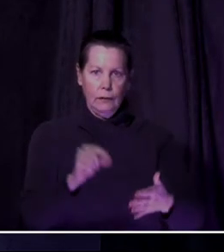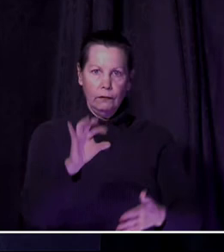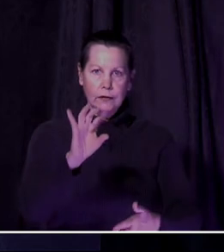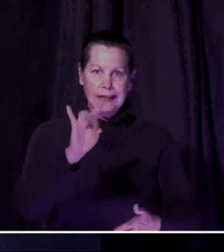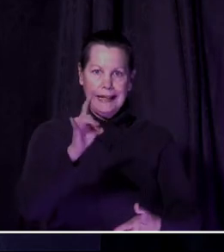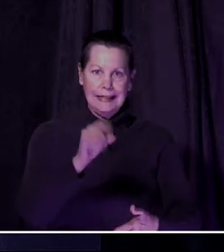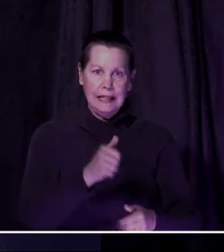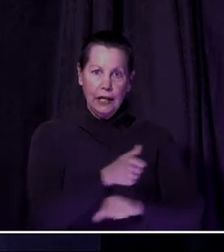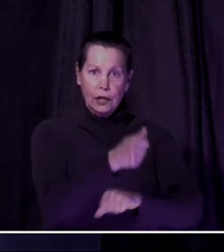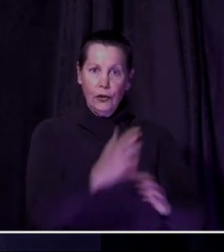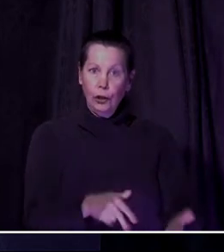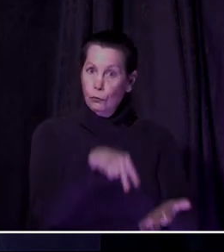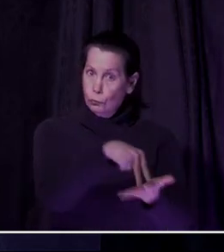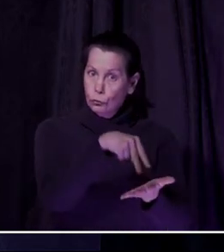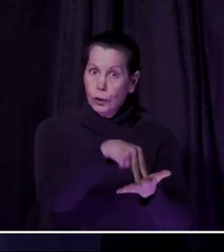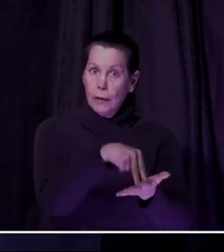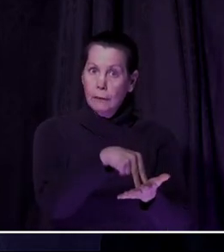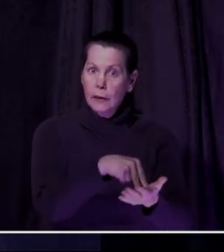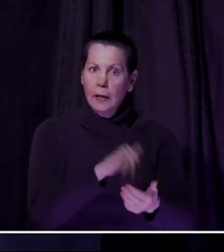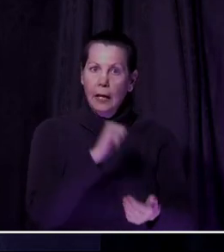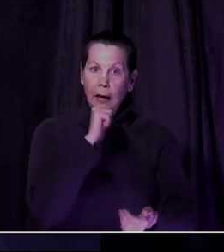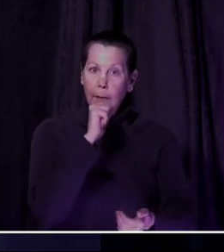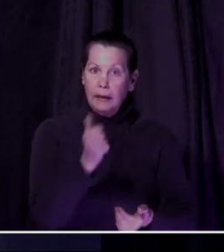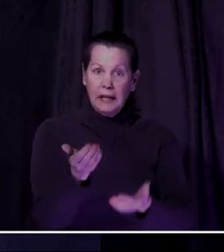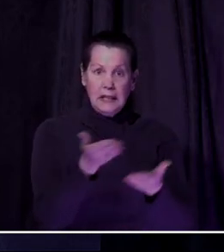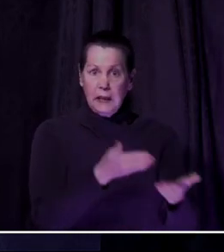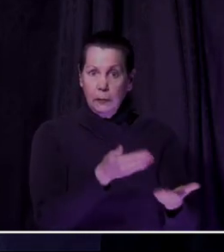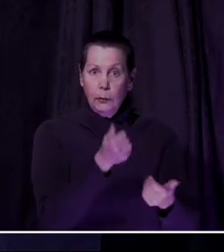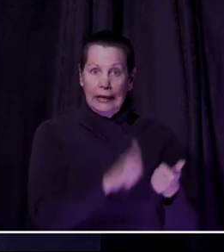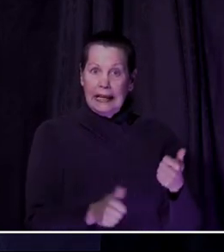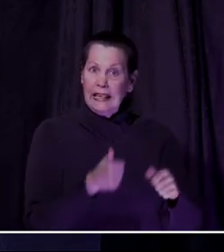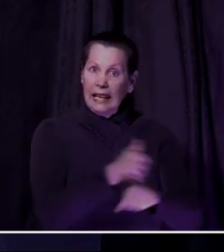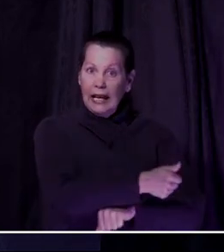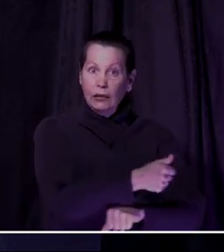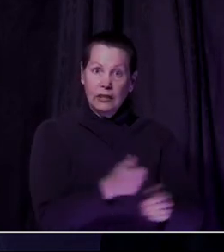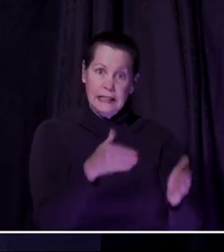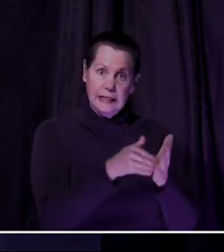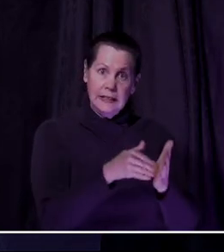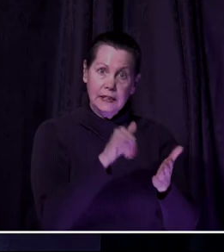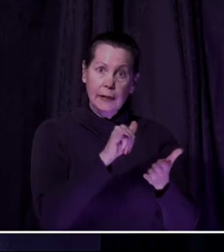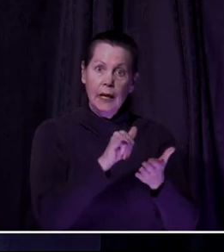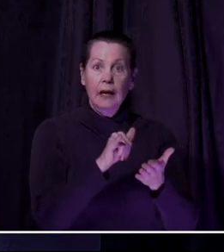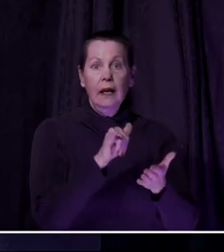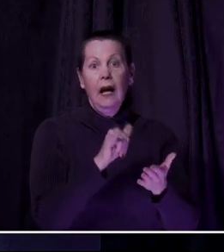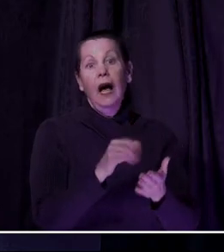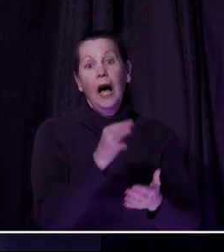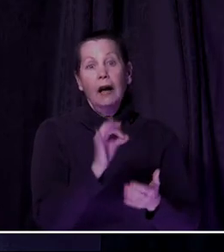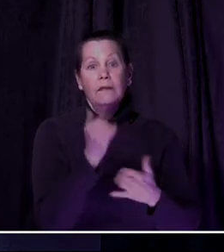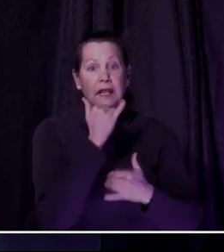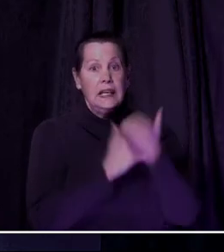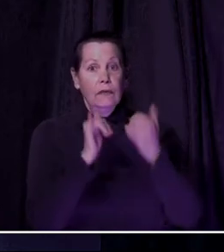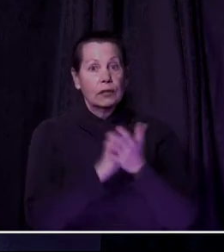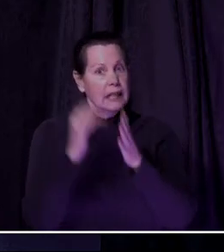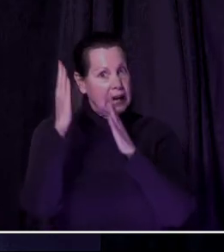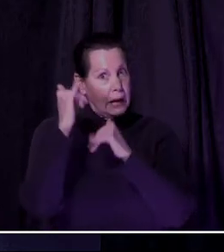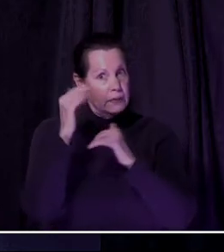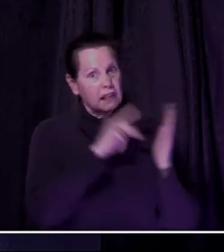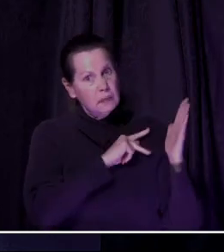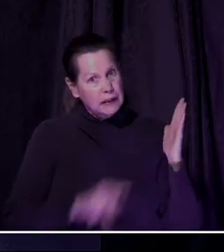the accuser stood up, but they brought no charge against him of the evils that I was expecting, Agrippa.